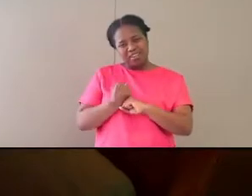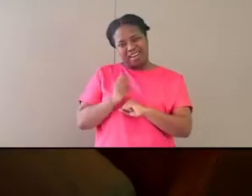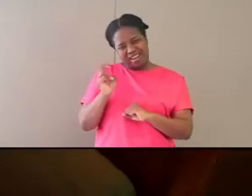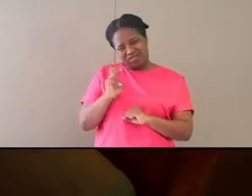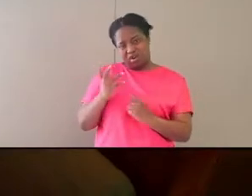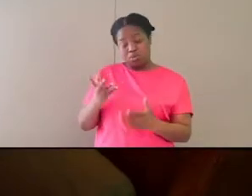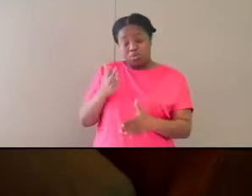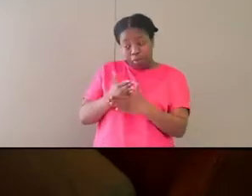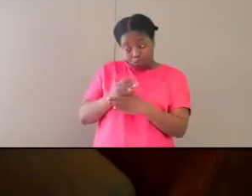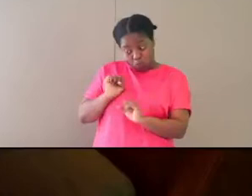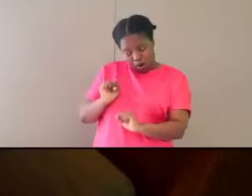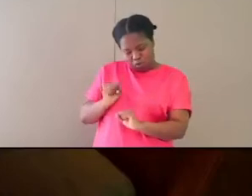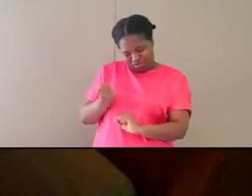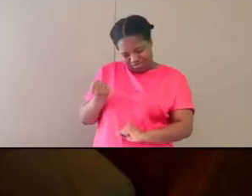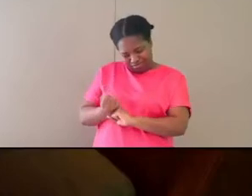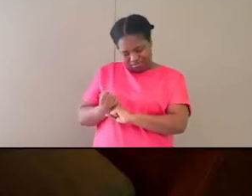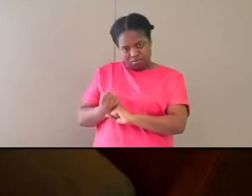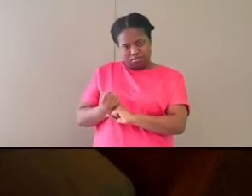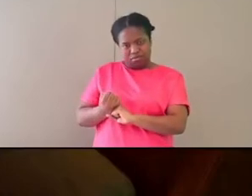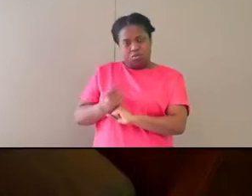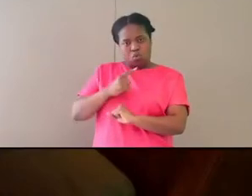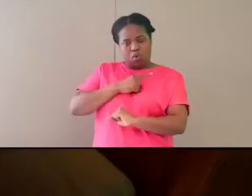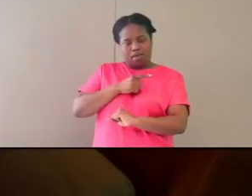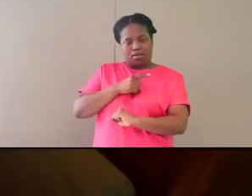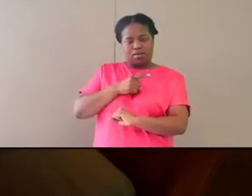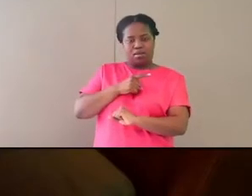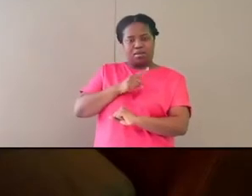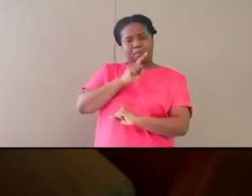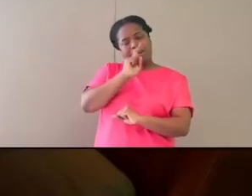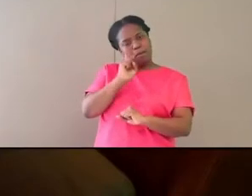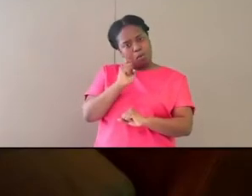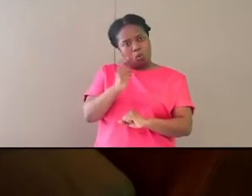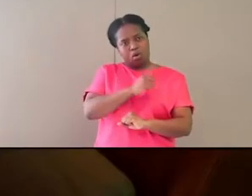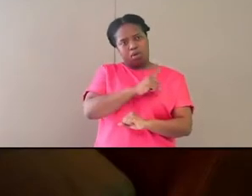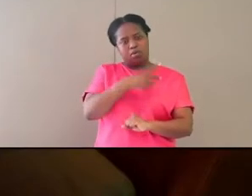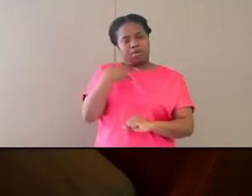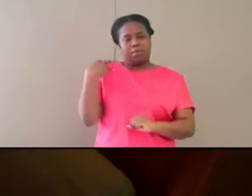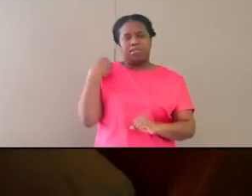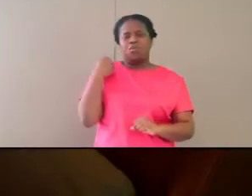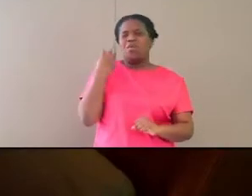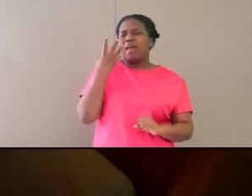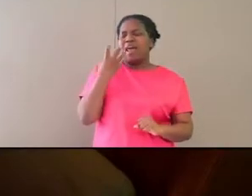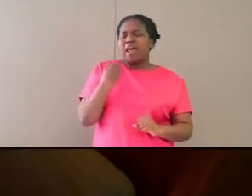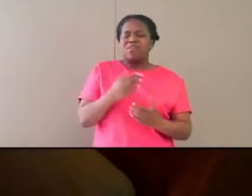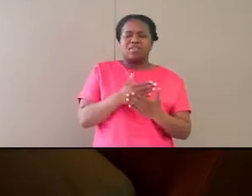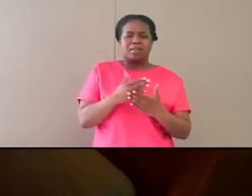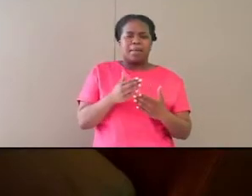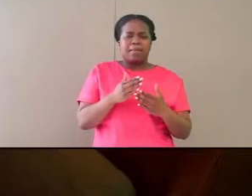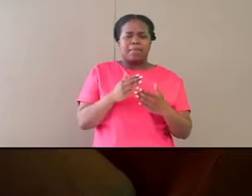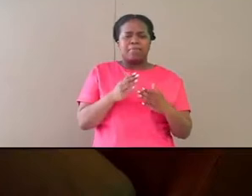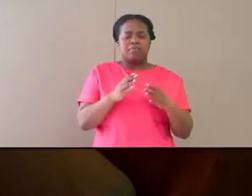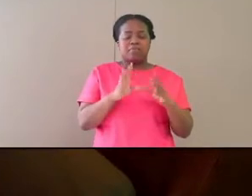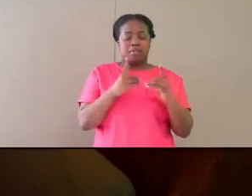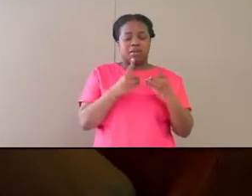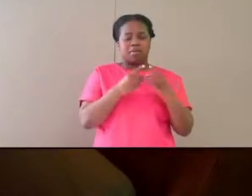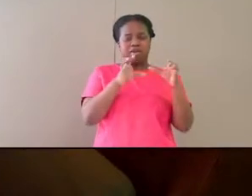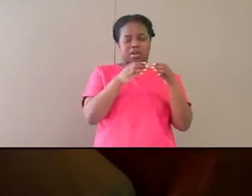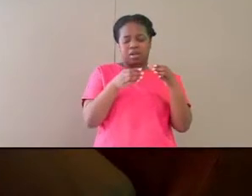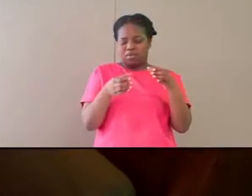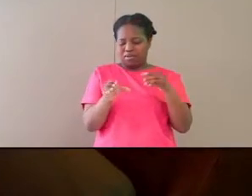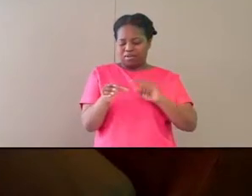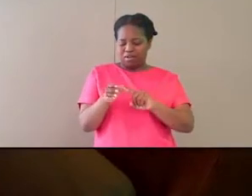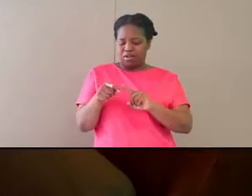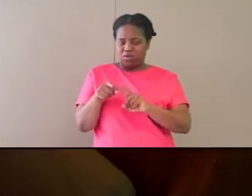that at the end of the day all the other ministers, whether there is a social last thing, how